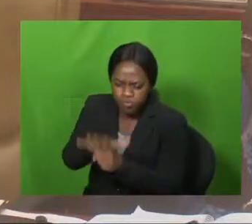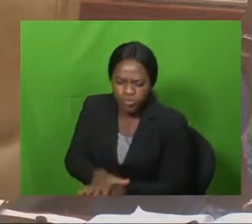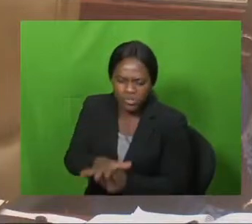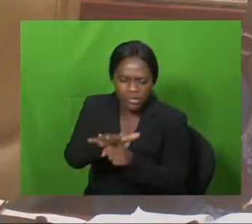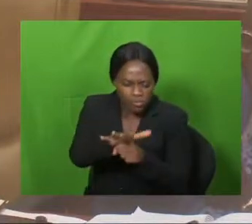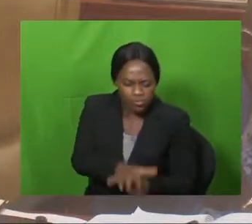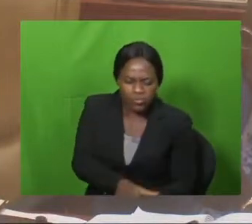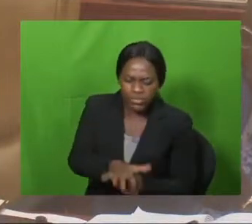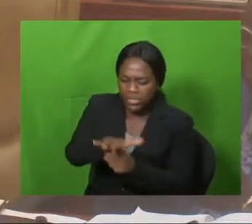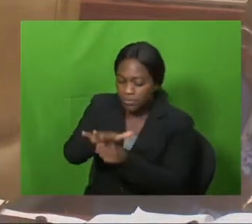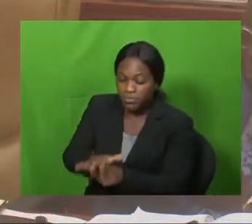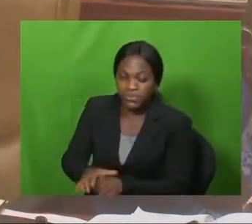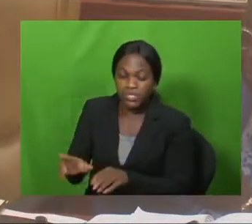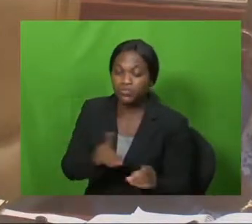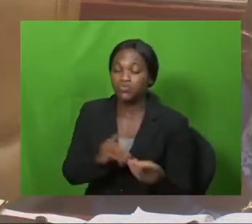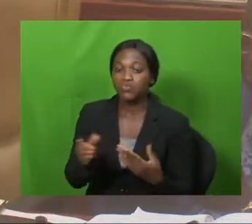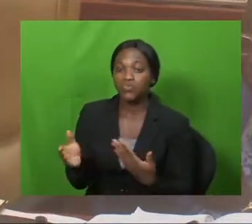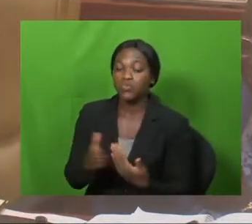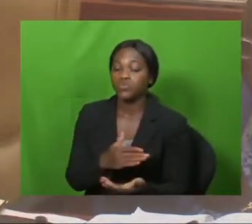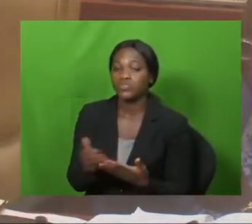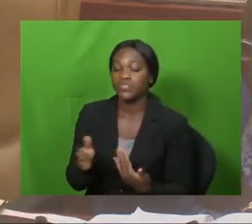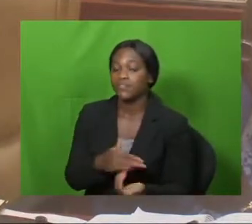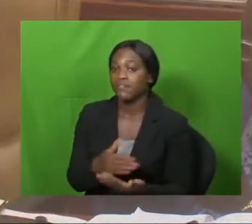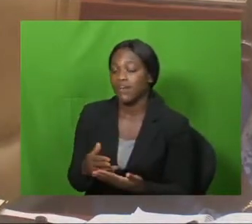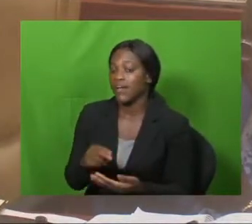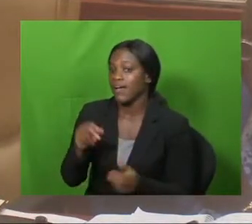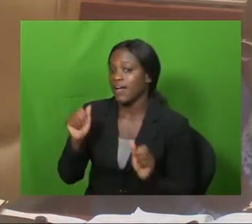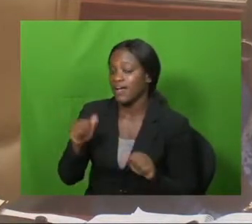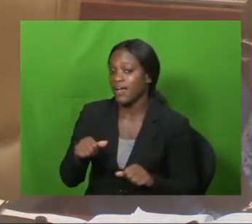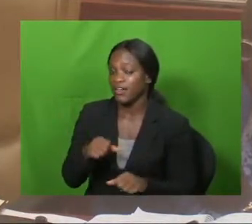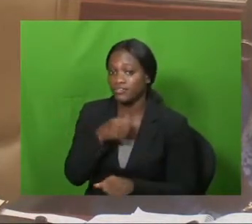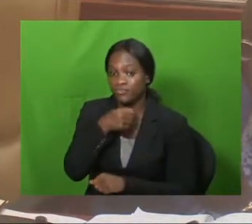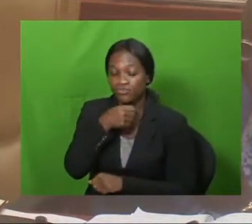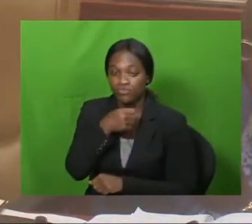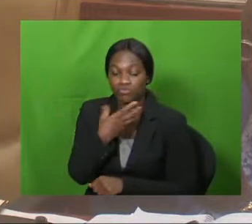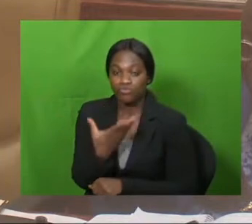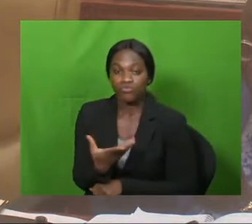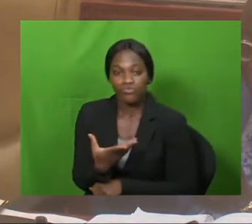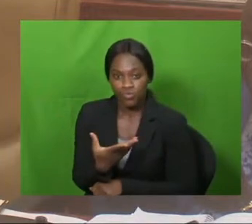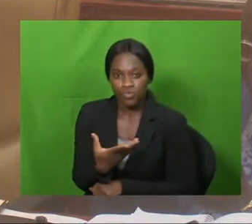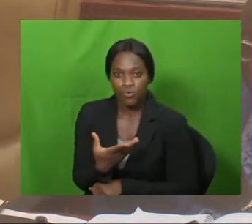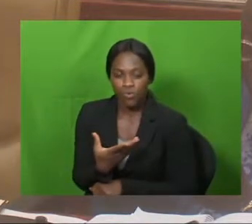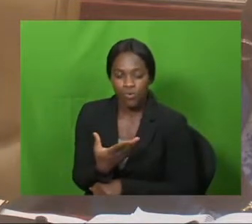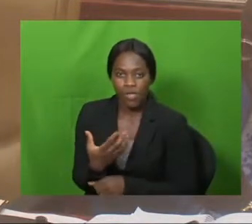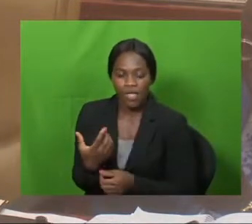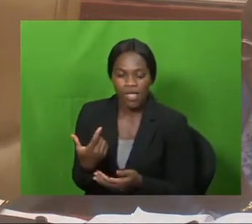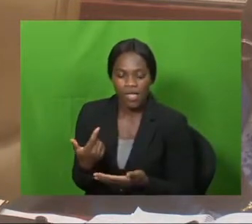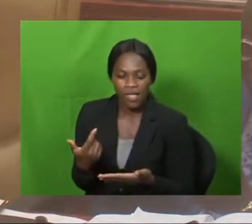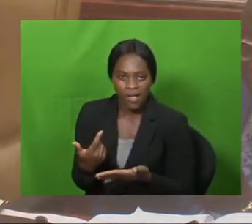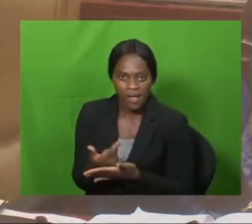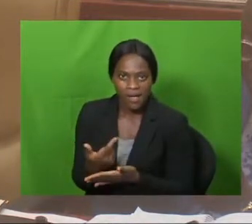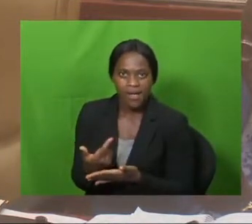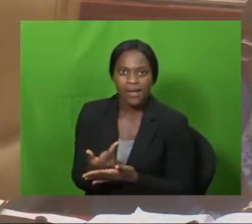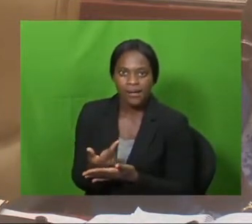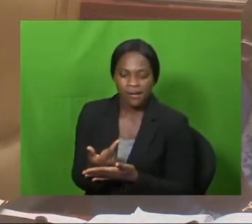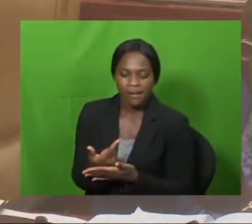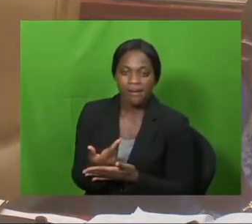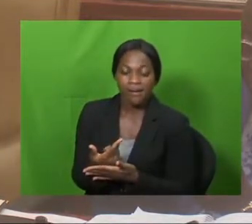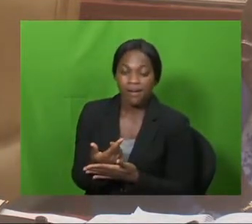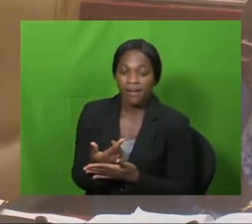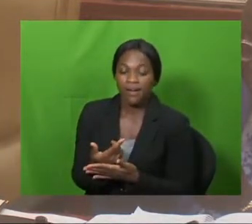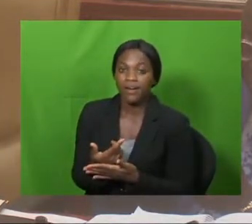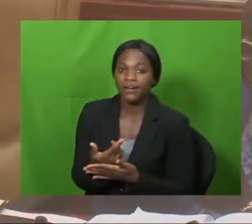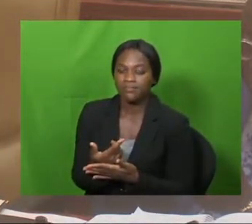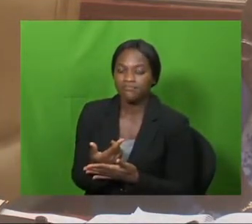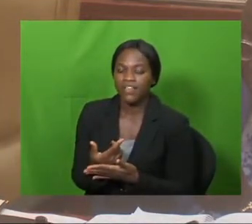do whatever was necessary to ensure that this country was spared from the ravages of this